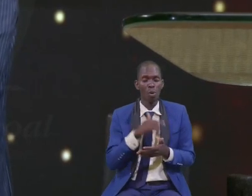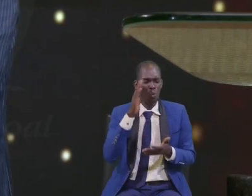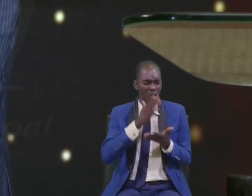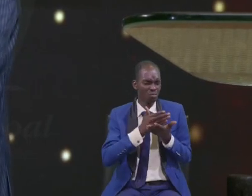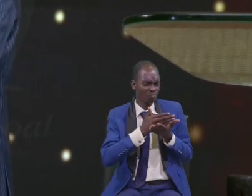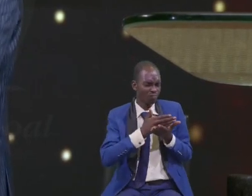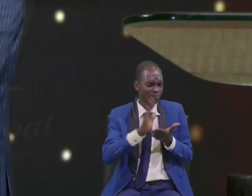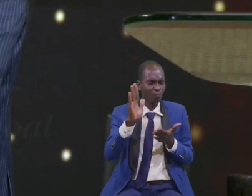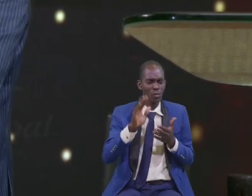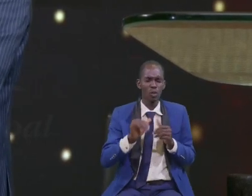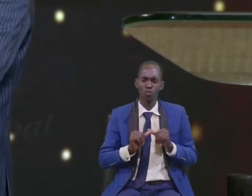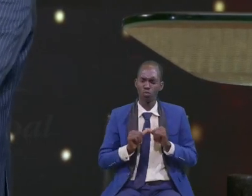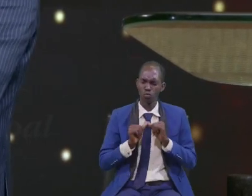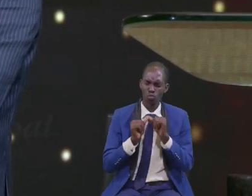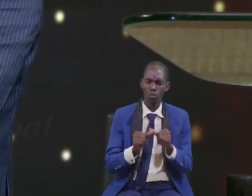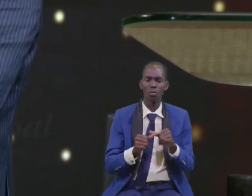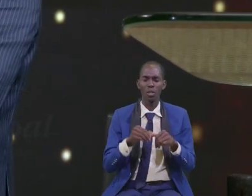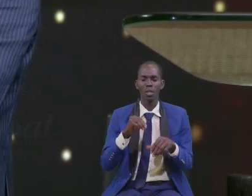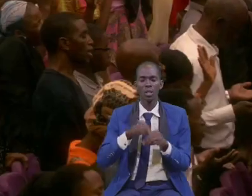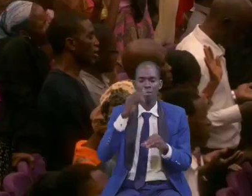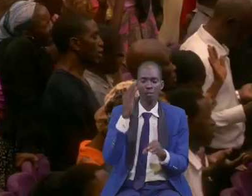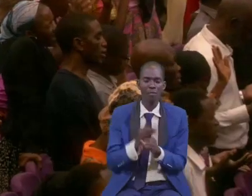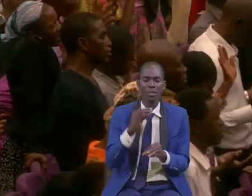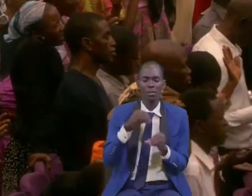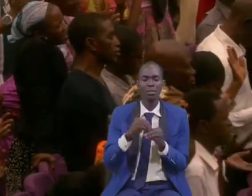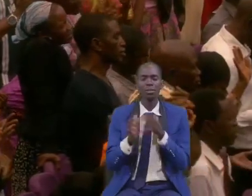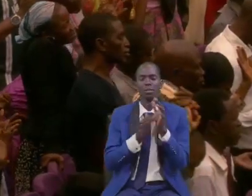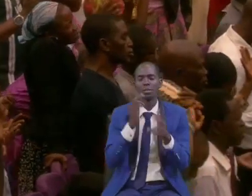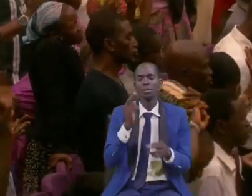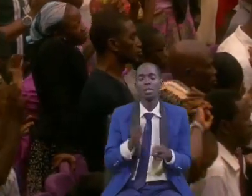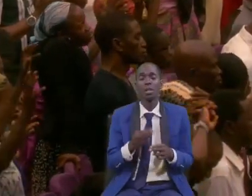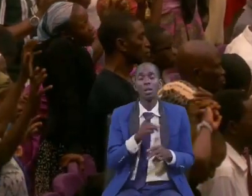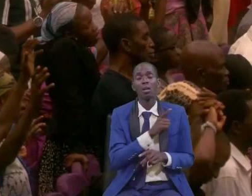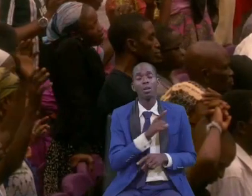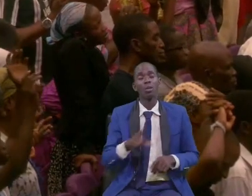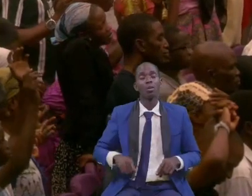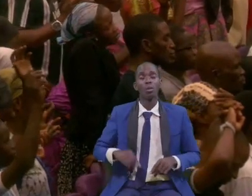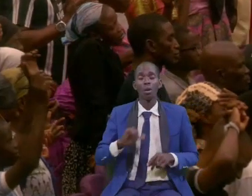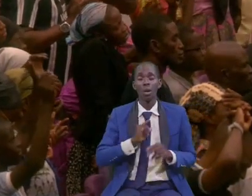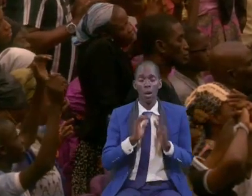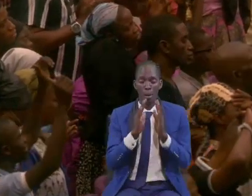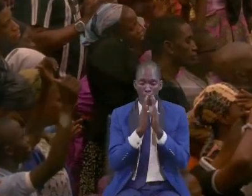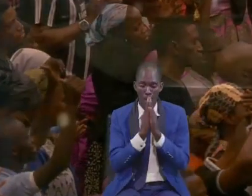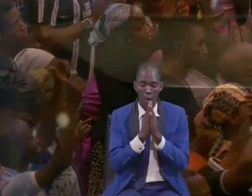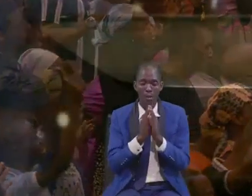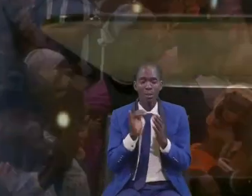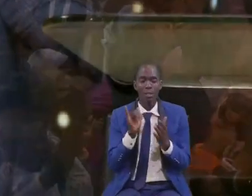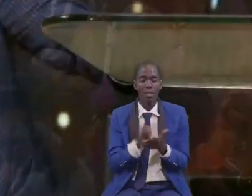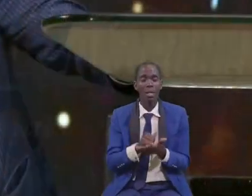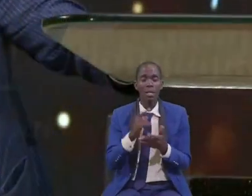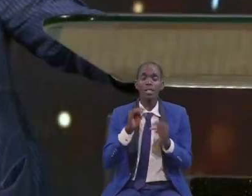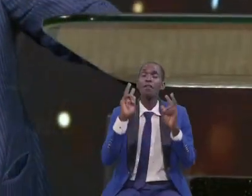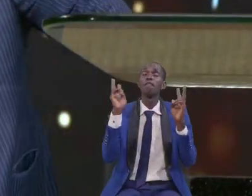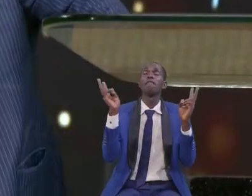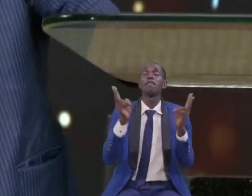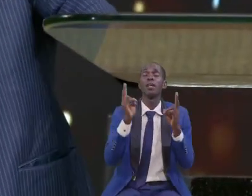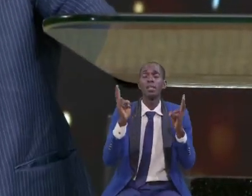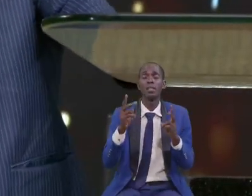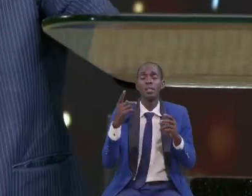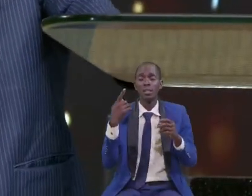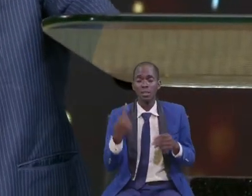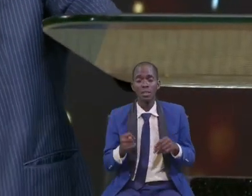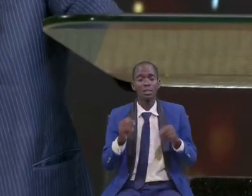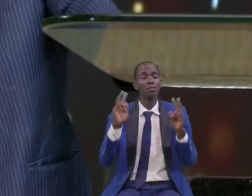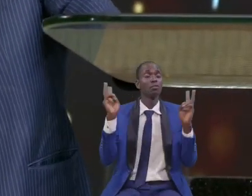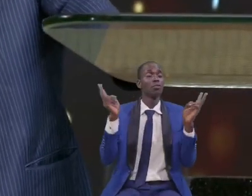the faith in Jesus' name. And Lord, I pray that the victory, the triumph of a